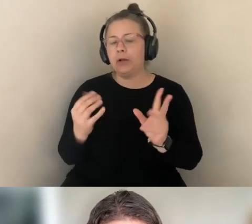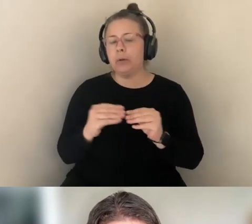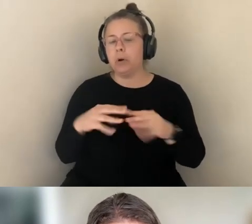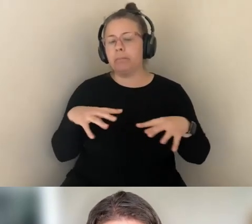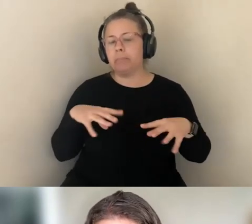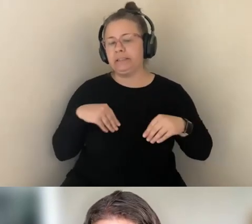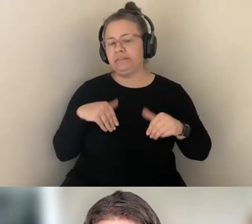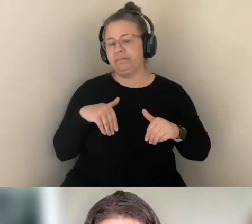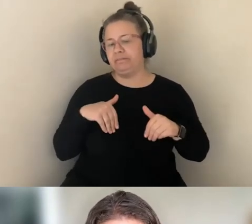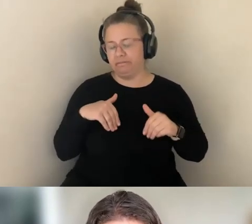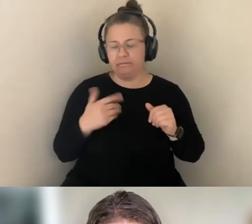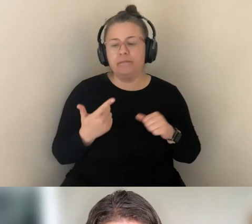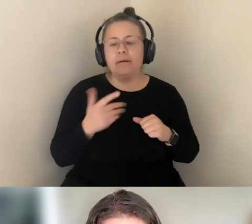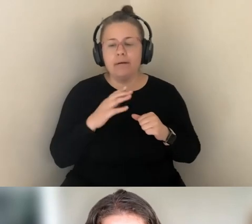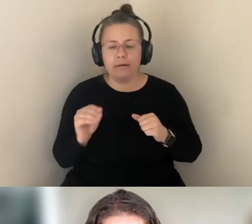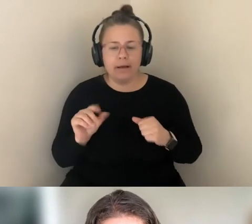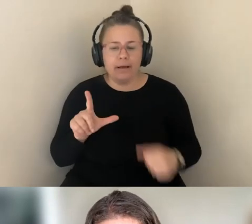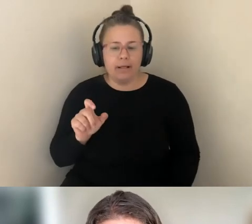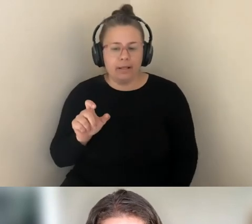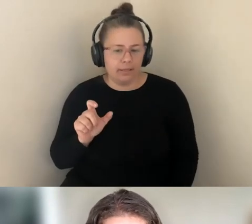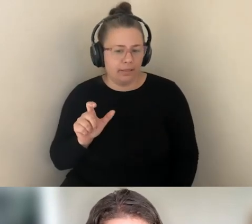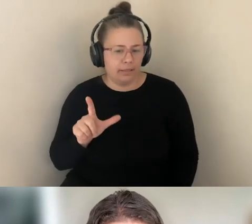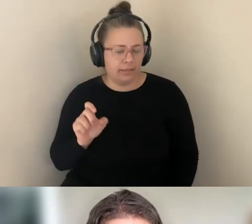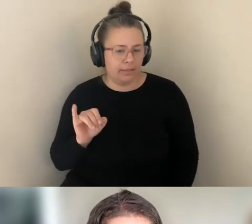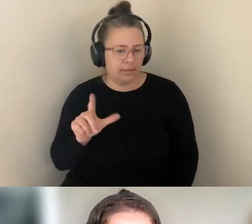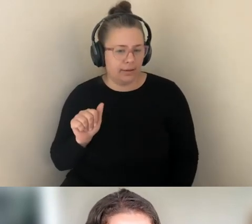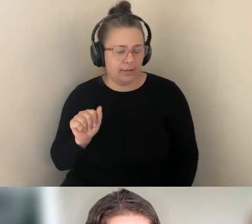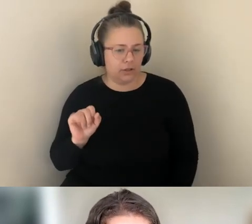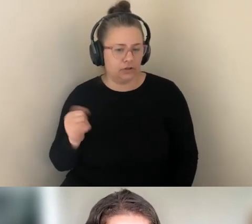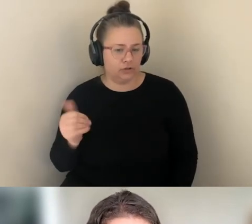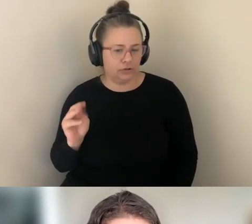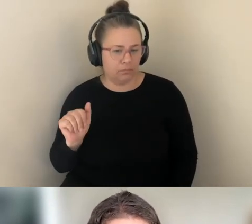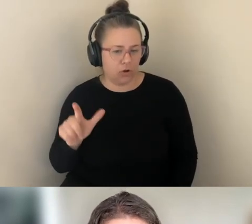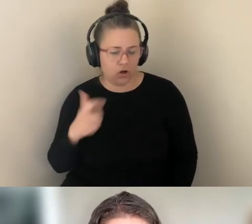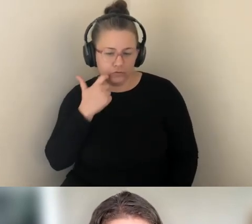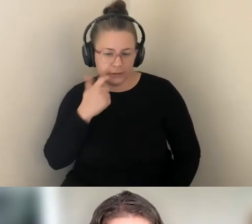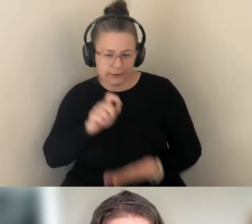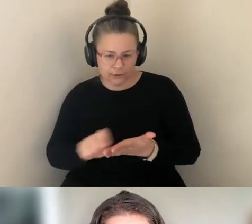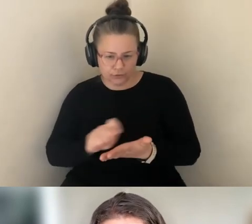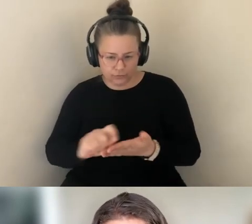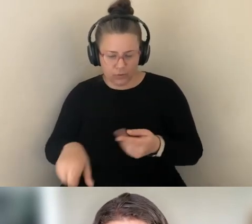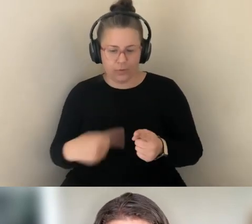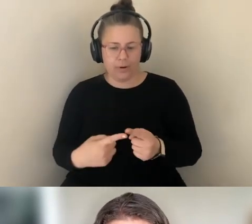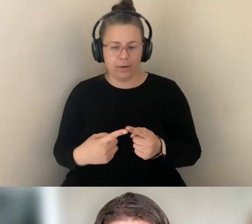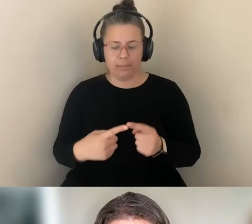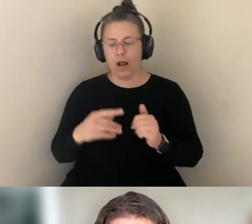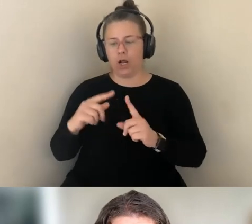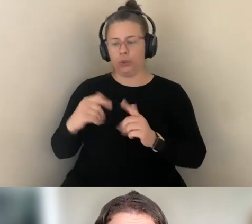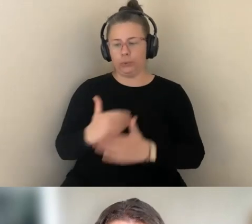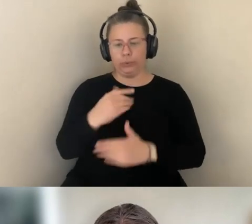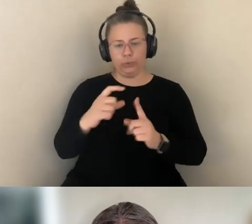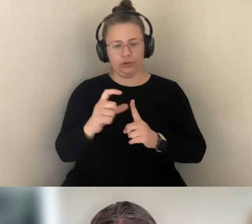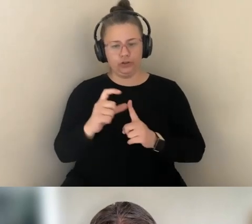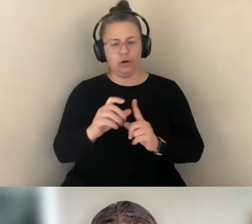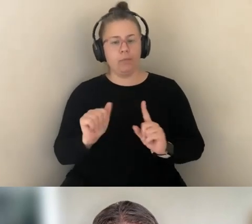colleague Layla Jamal has been included in her recent writing, which is more autonomy enhancement, which allows for the recognition that the information we choose to impart and